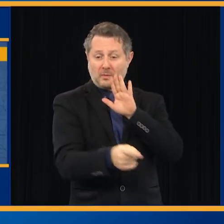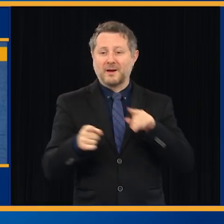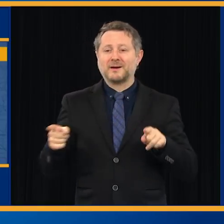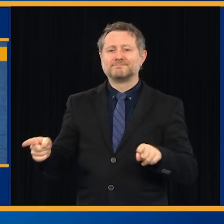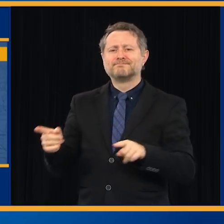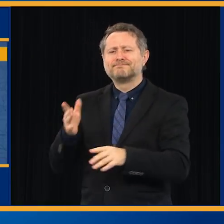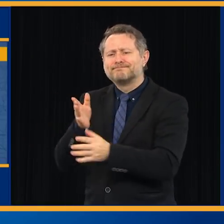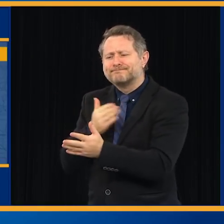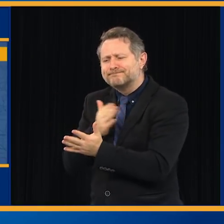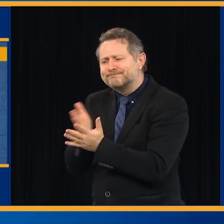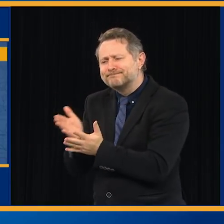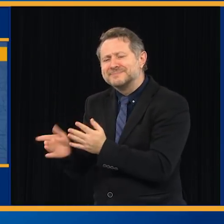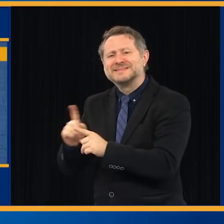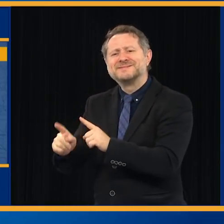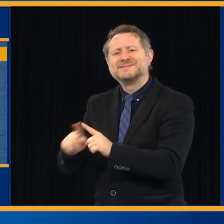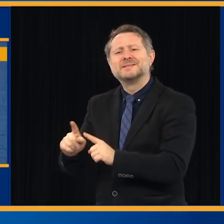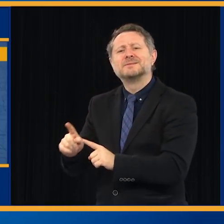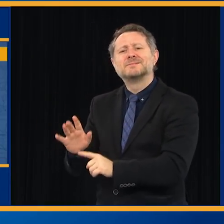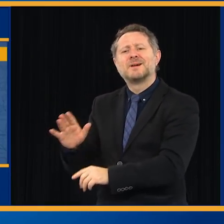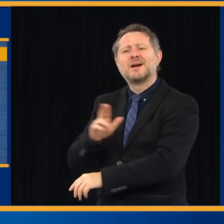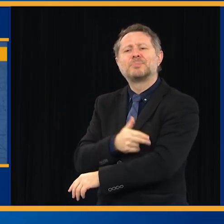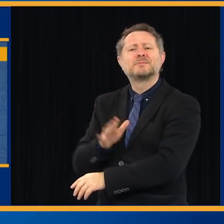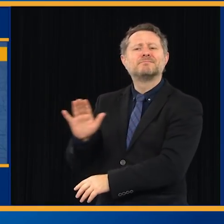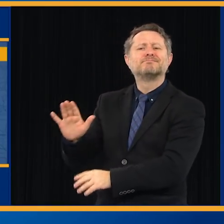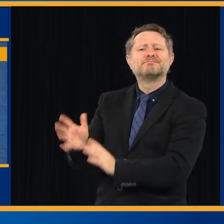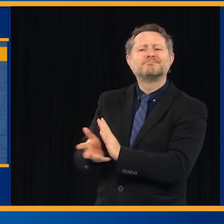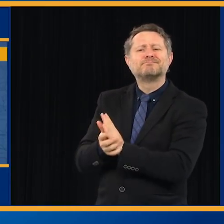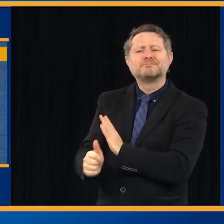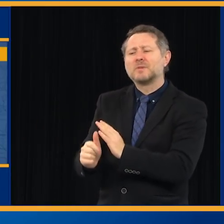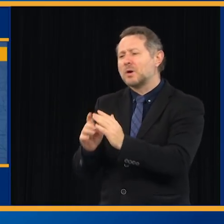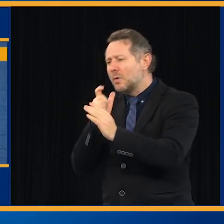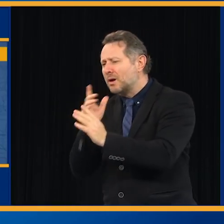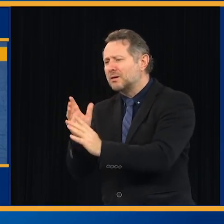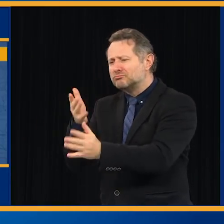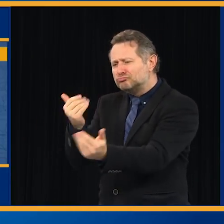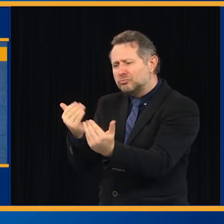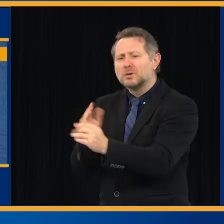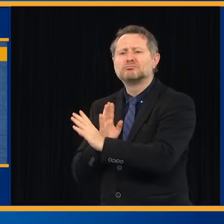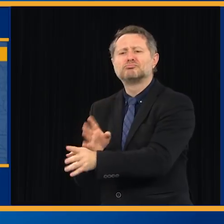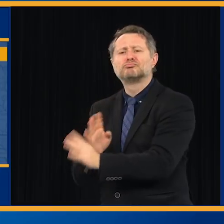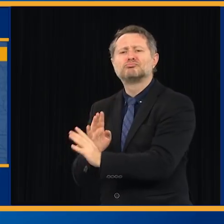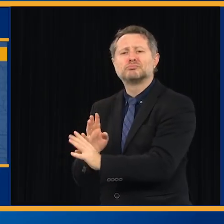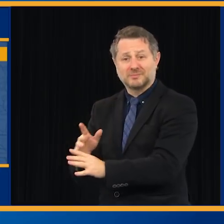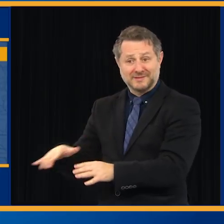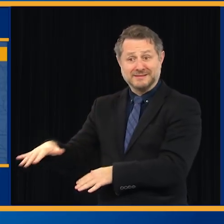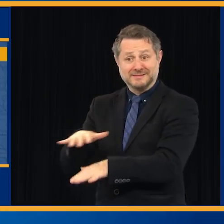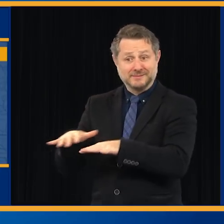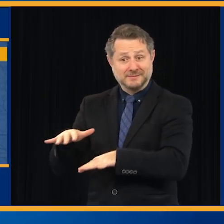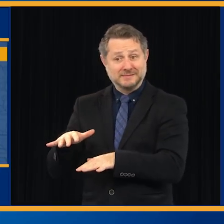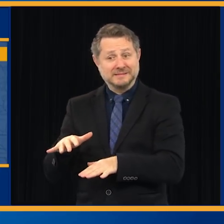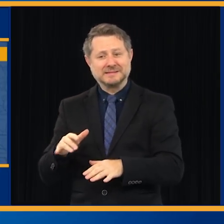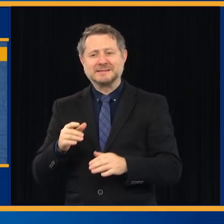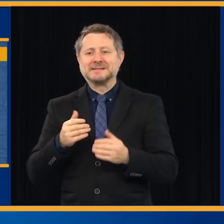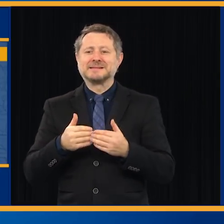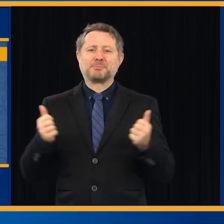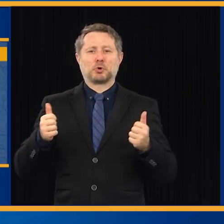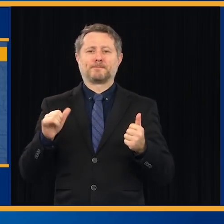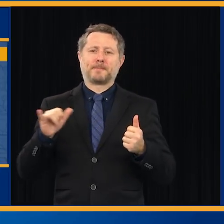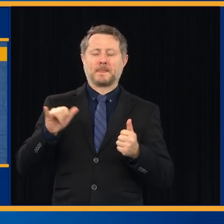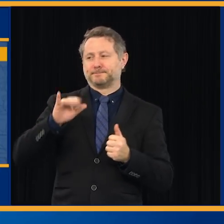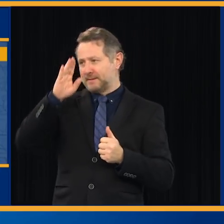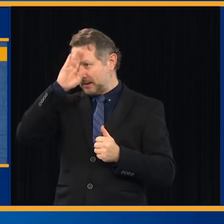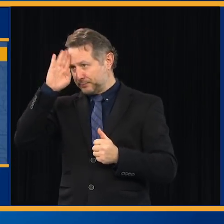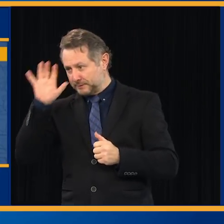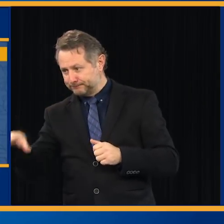they have their own basic clientele, and they're doing business as individual entities, like